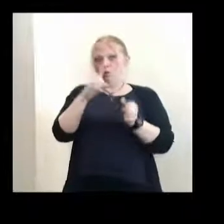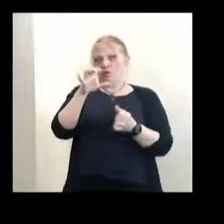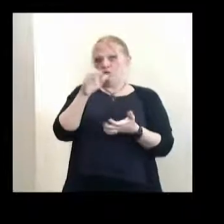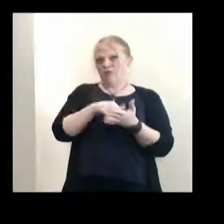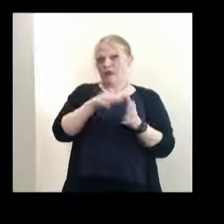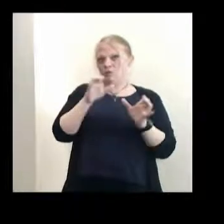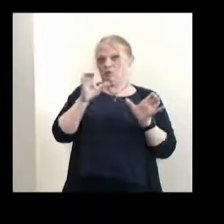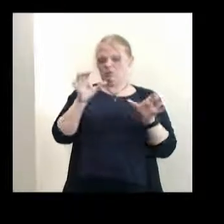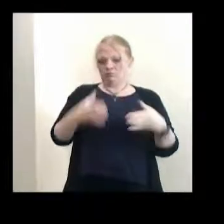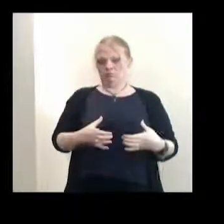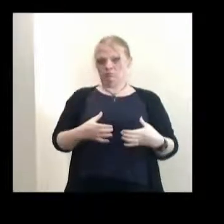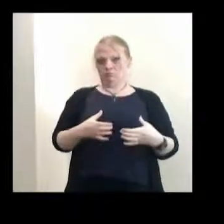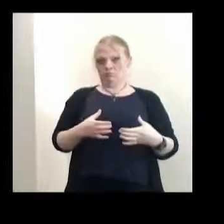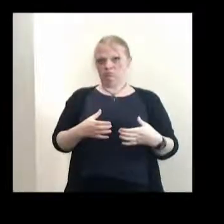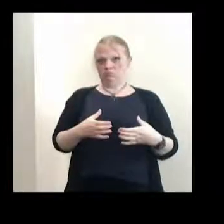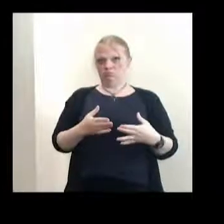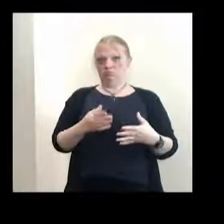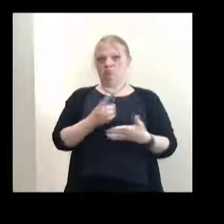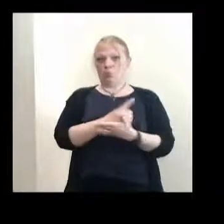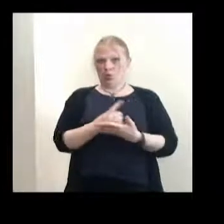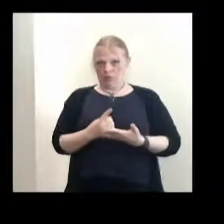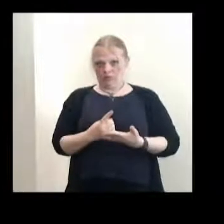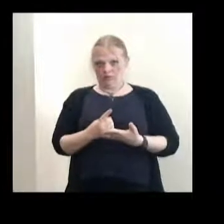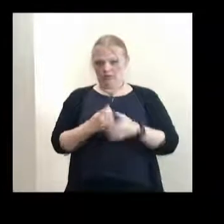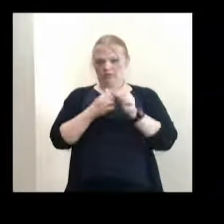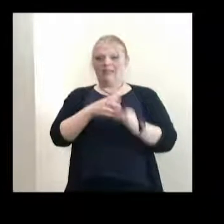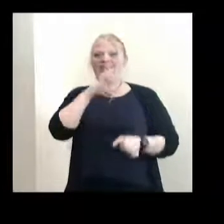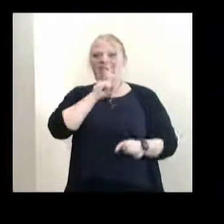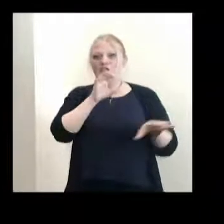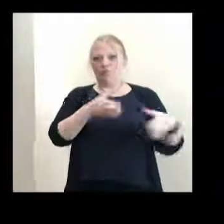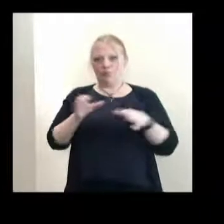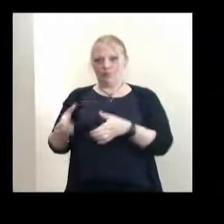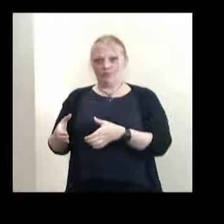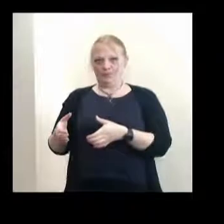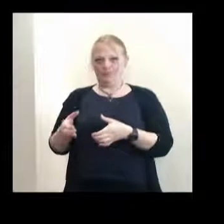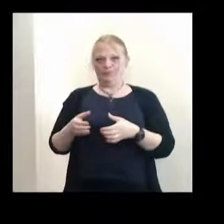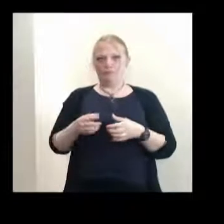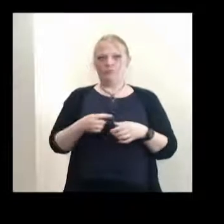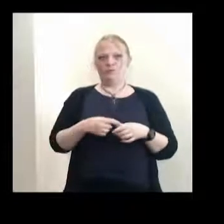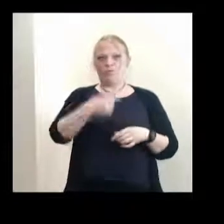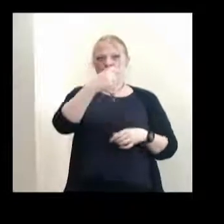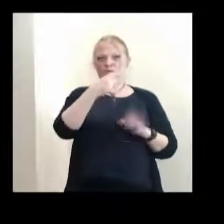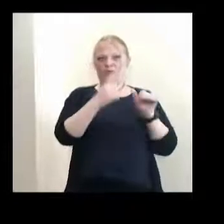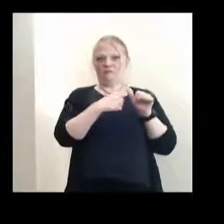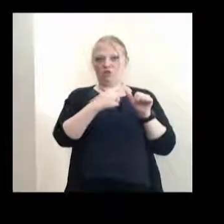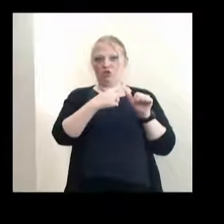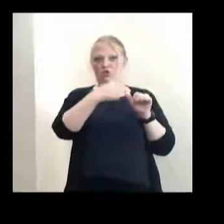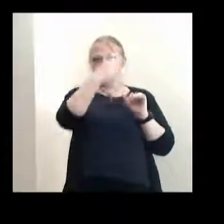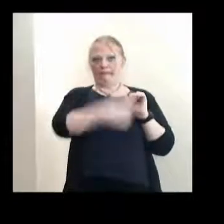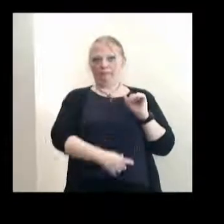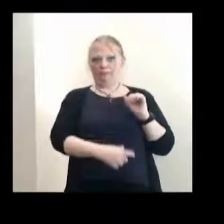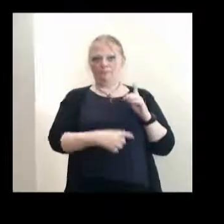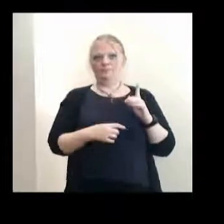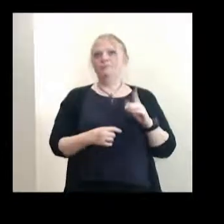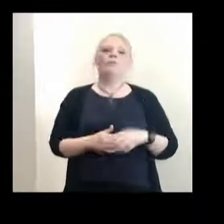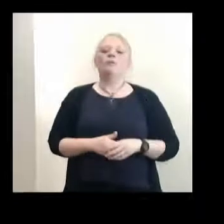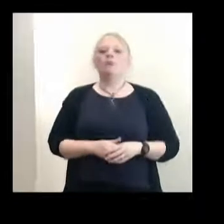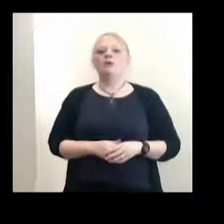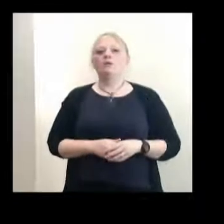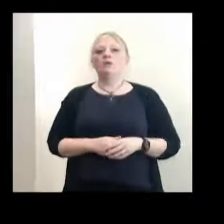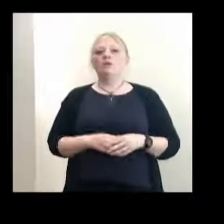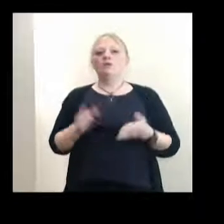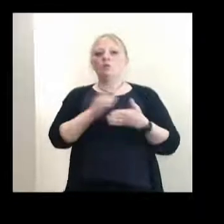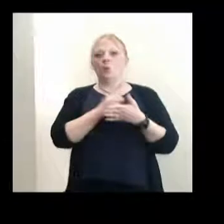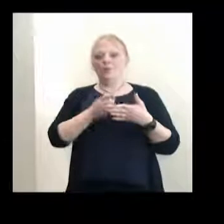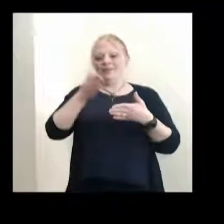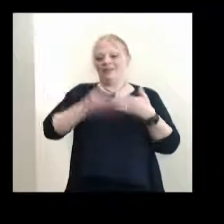a week's time by age group. And then the first set of columns, we're looking at the case rates at the week